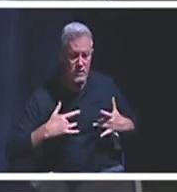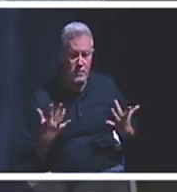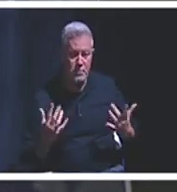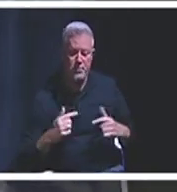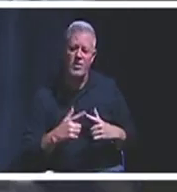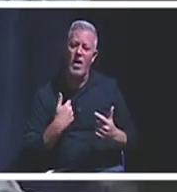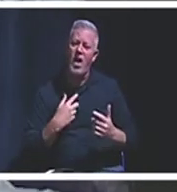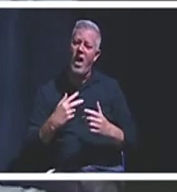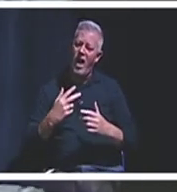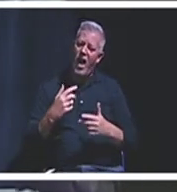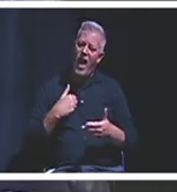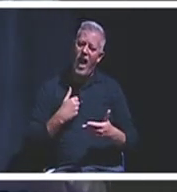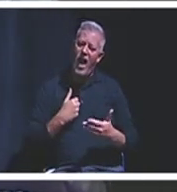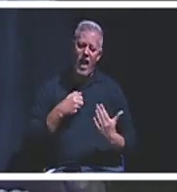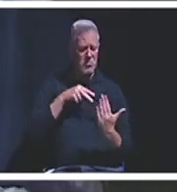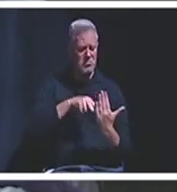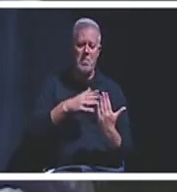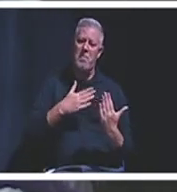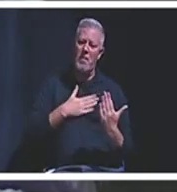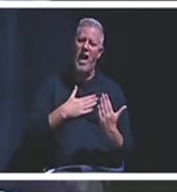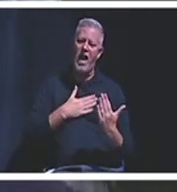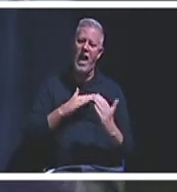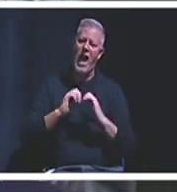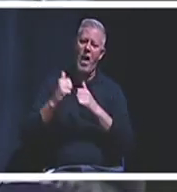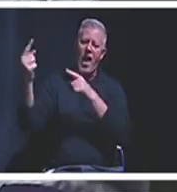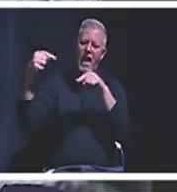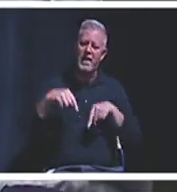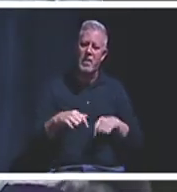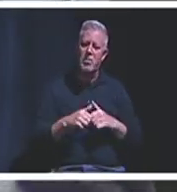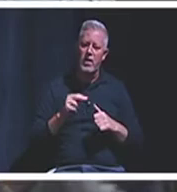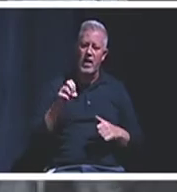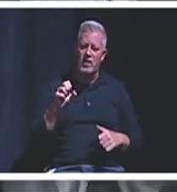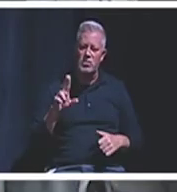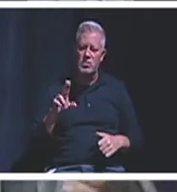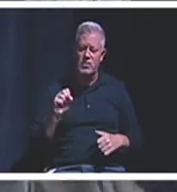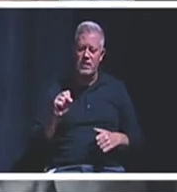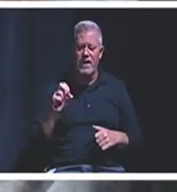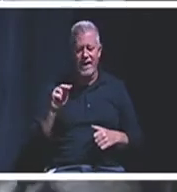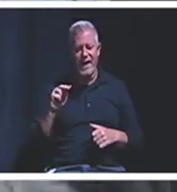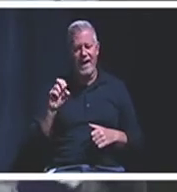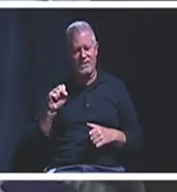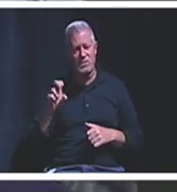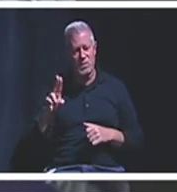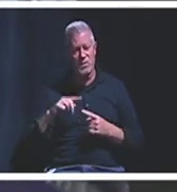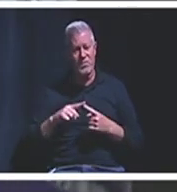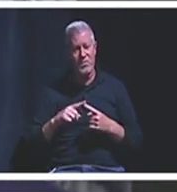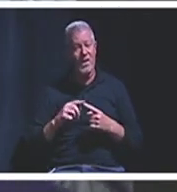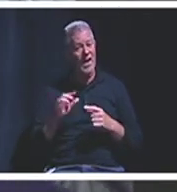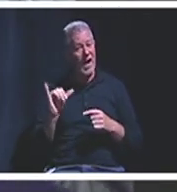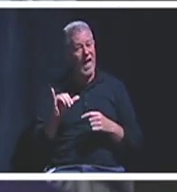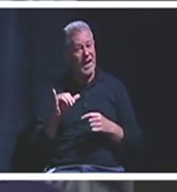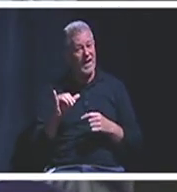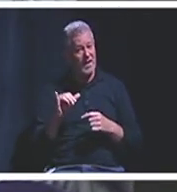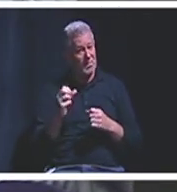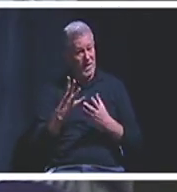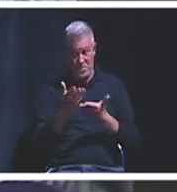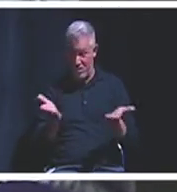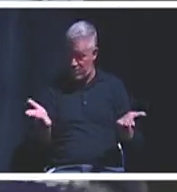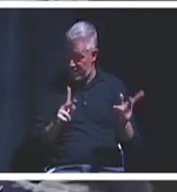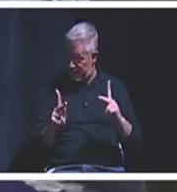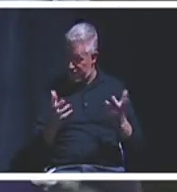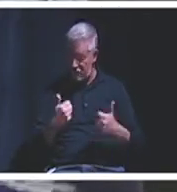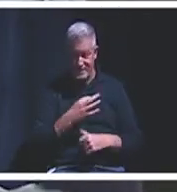path to NSU, and like everyone on the podium and probably everyone in the audience, I